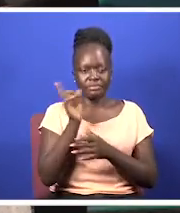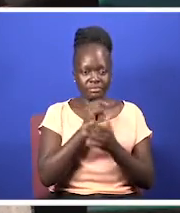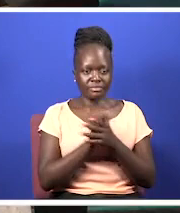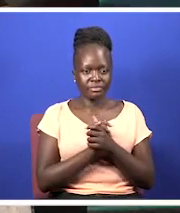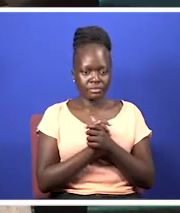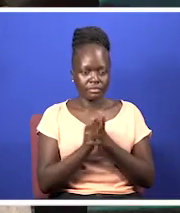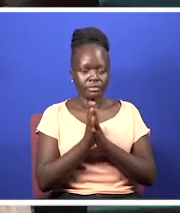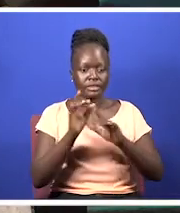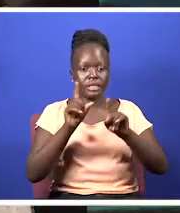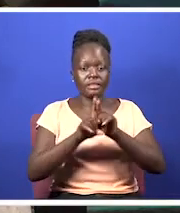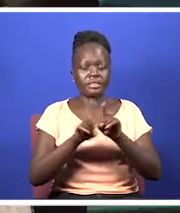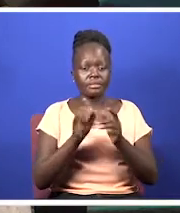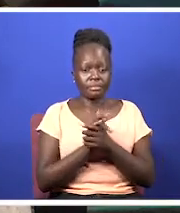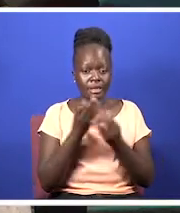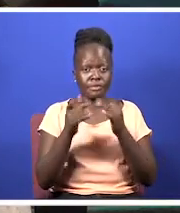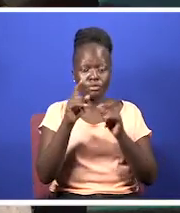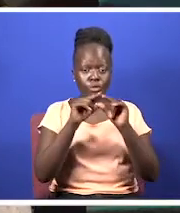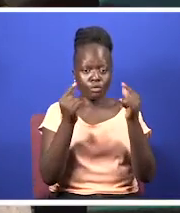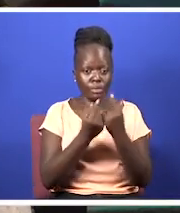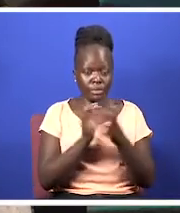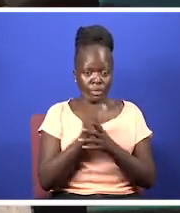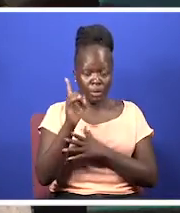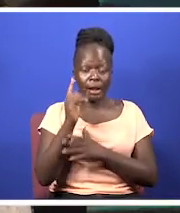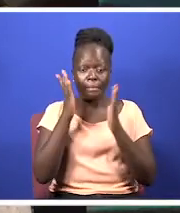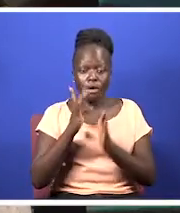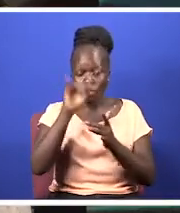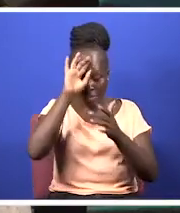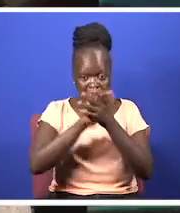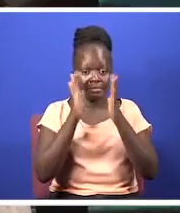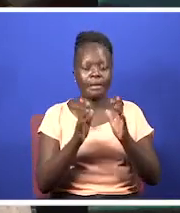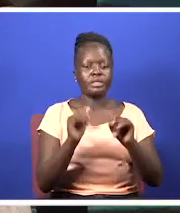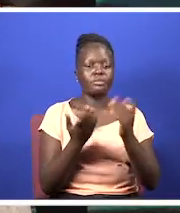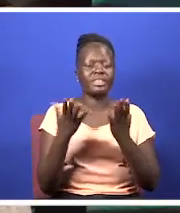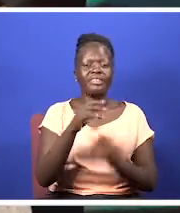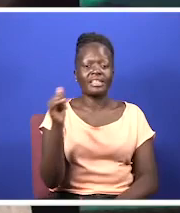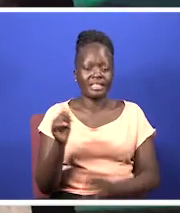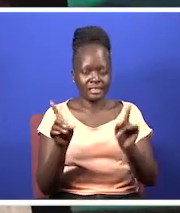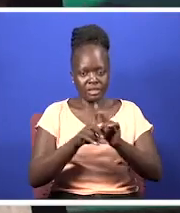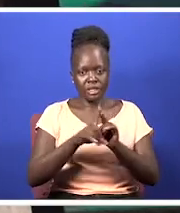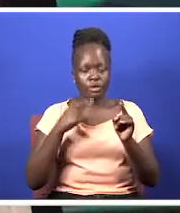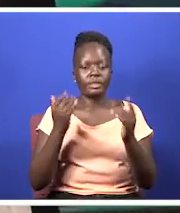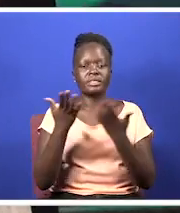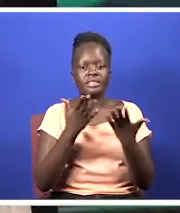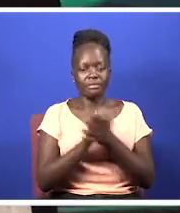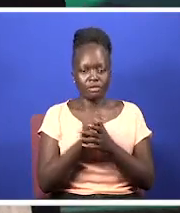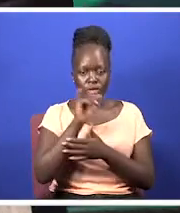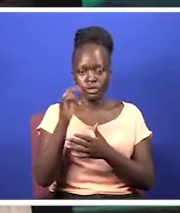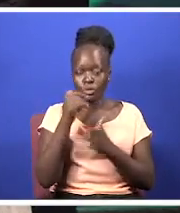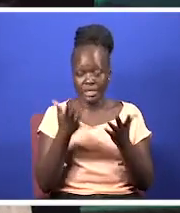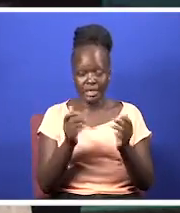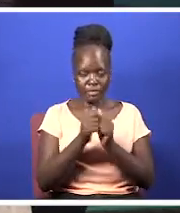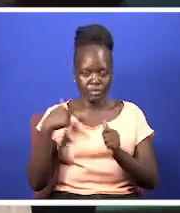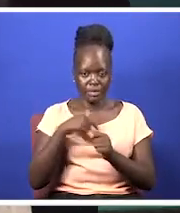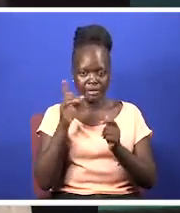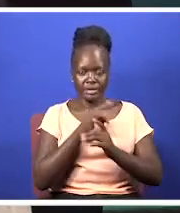bread. And if you're a group, one of you who is a believer can serve the others, even as we serve those that are here with us.